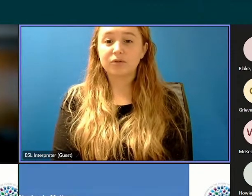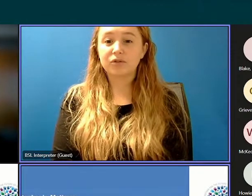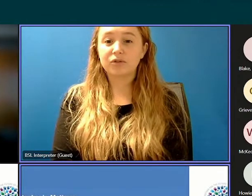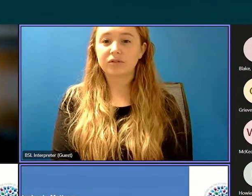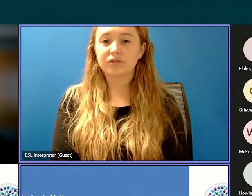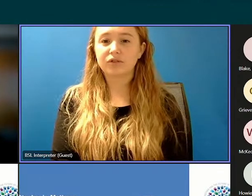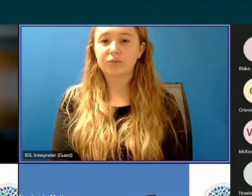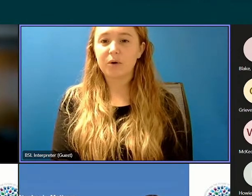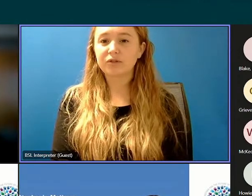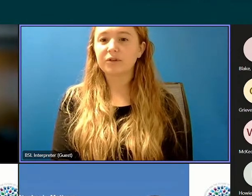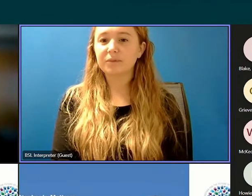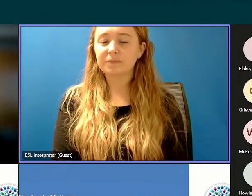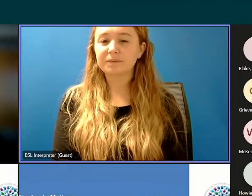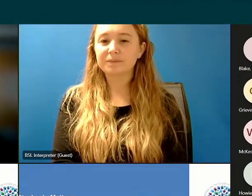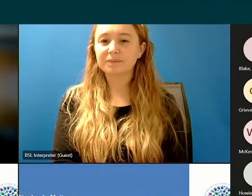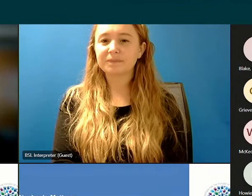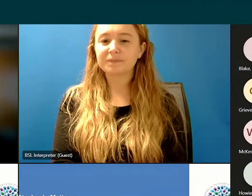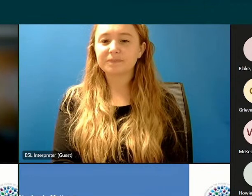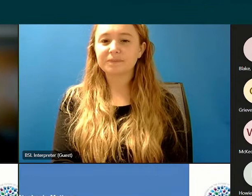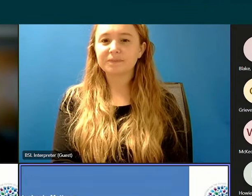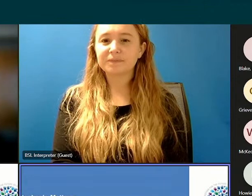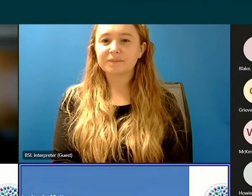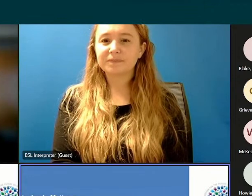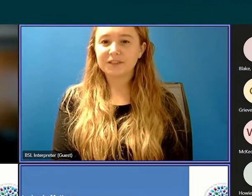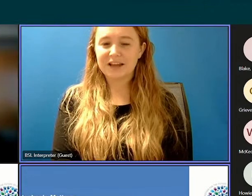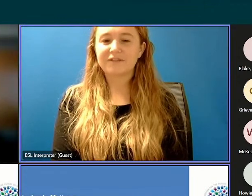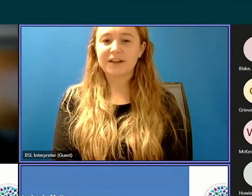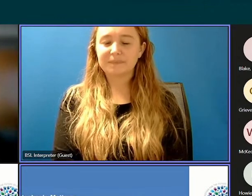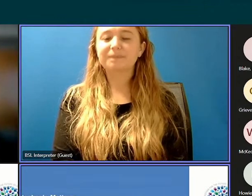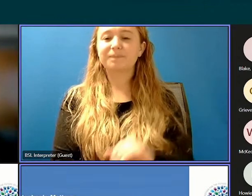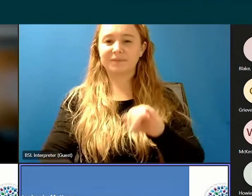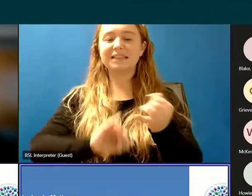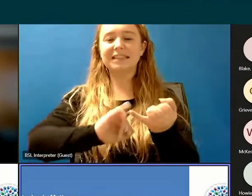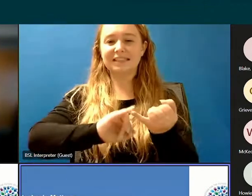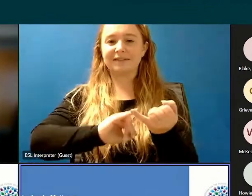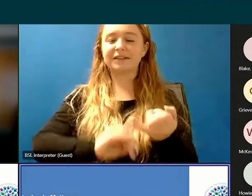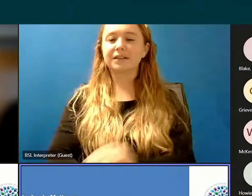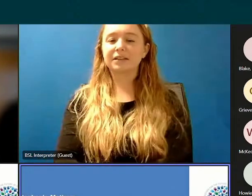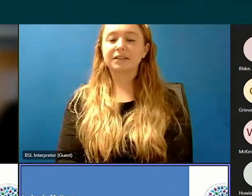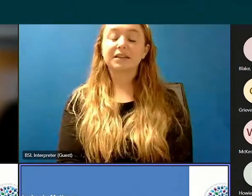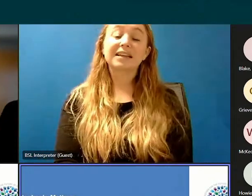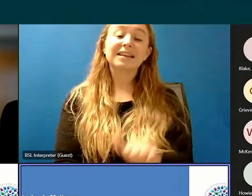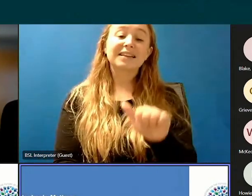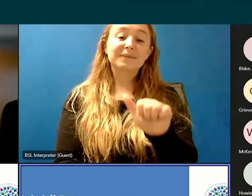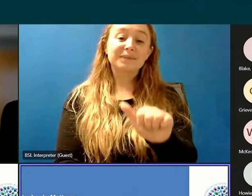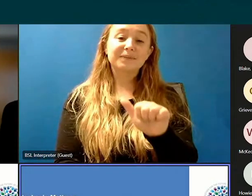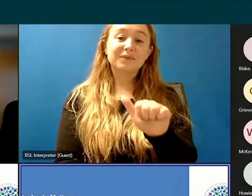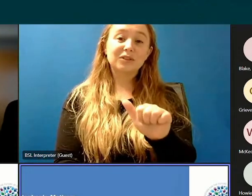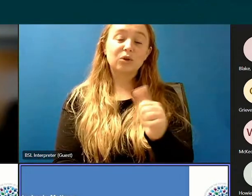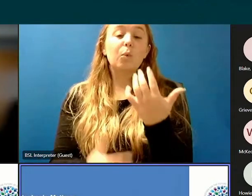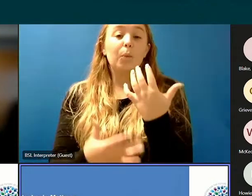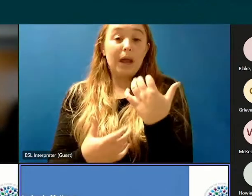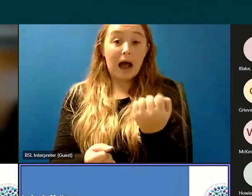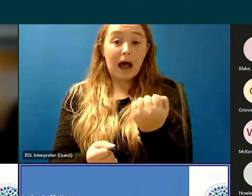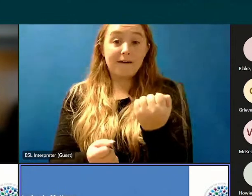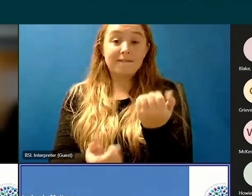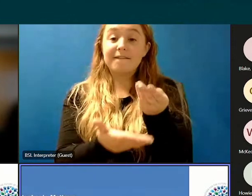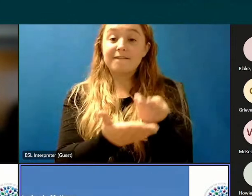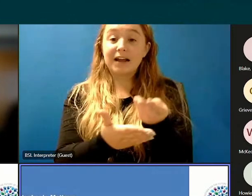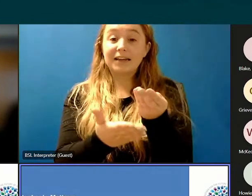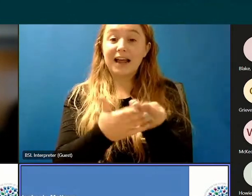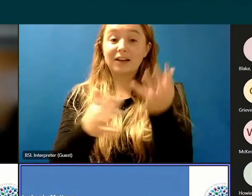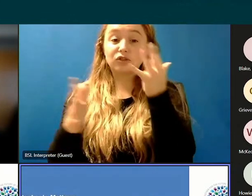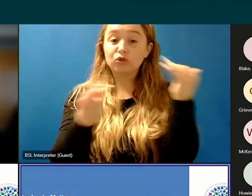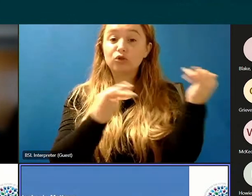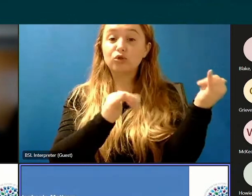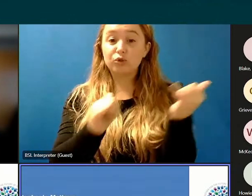Stephanie, Peter, would you like to respond? So there is a level of financial scrutiny, but it's